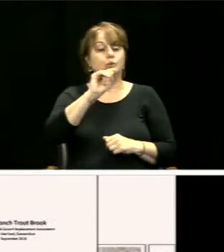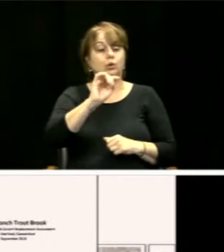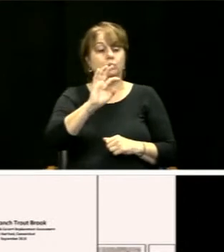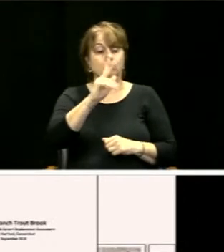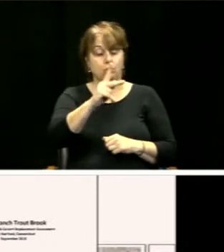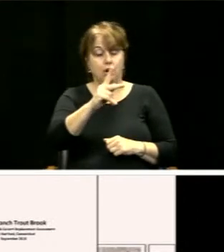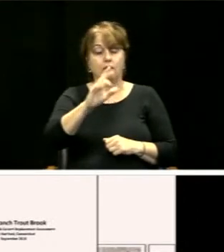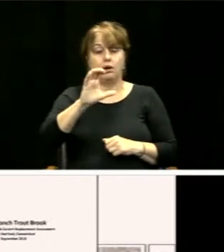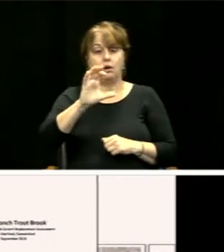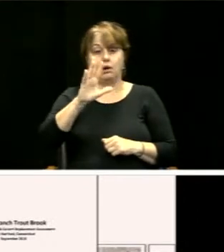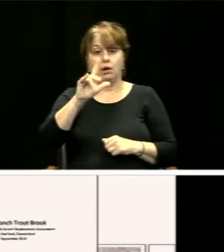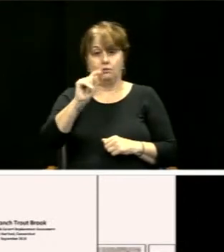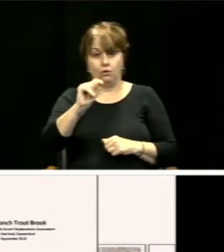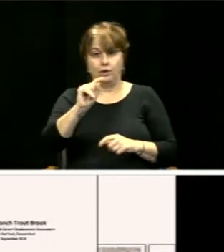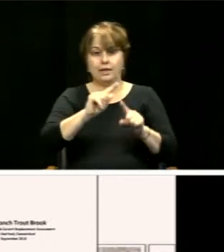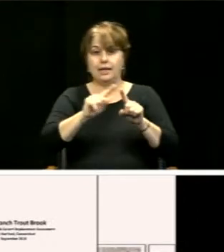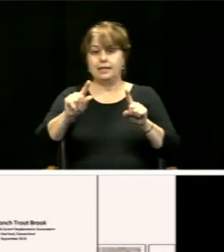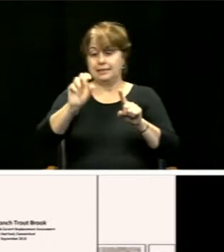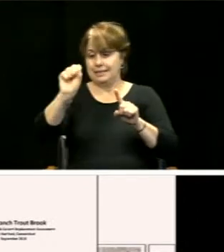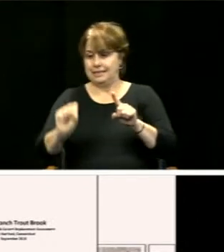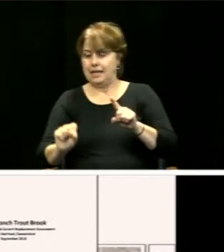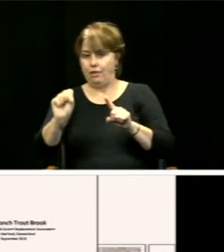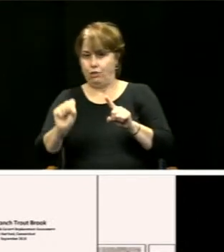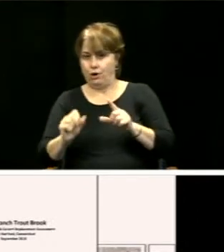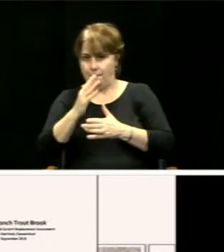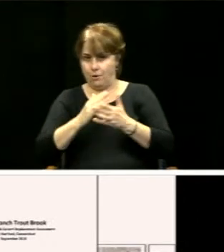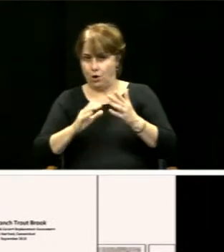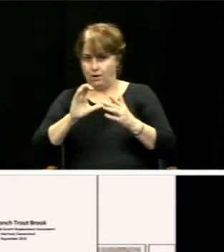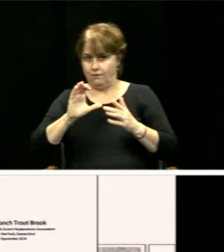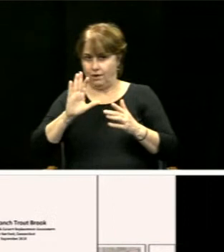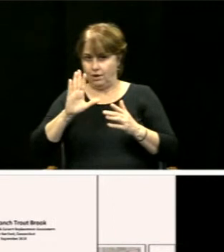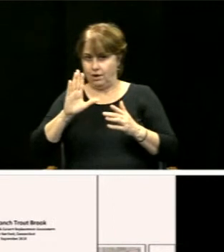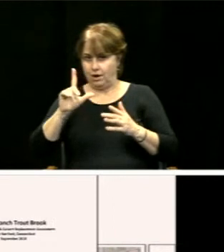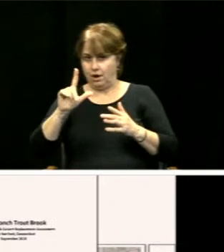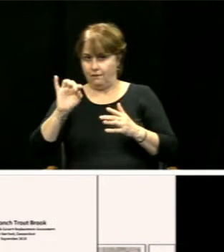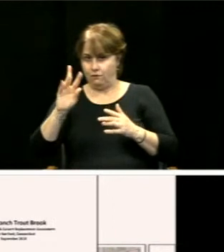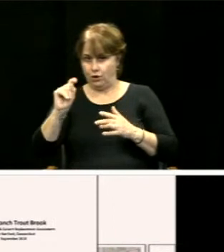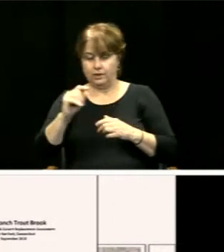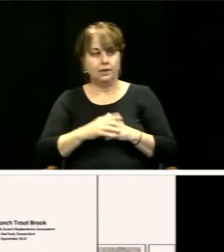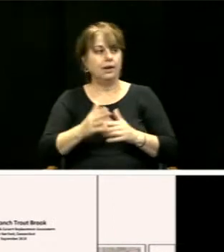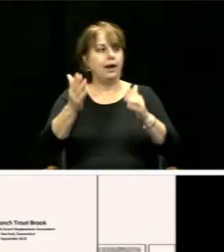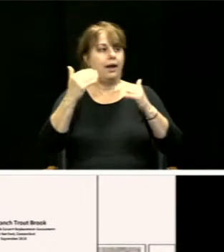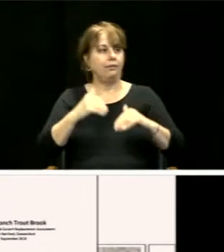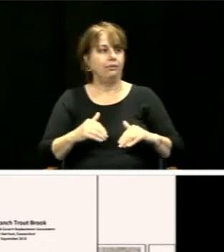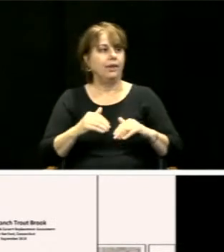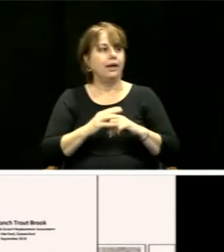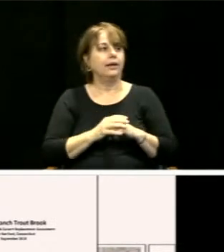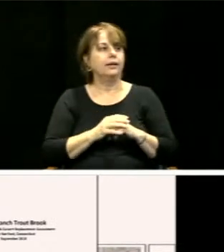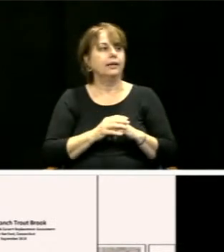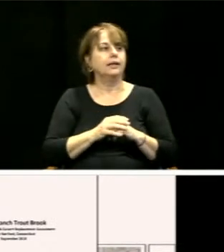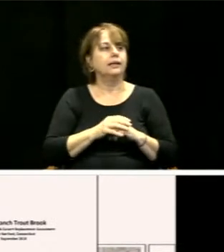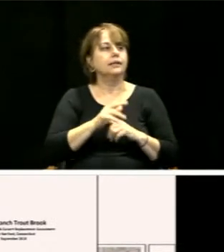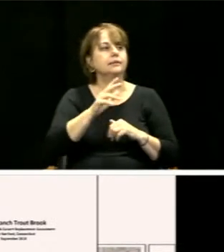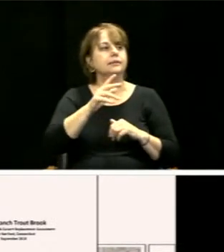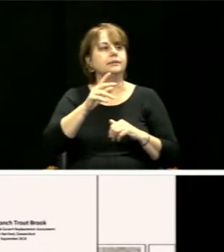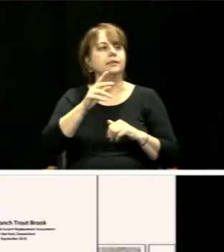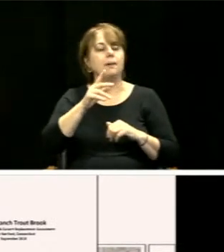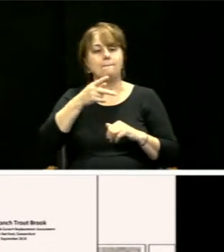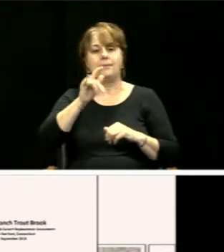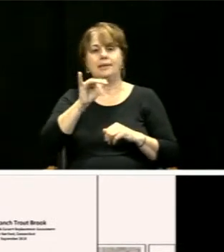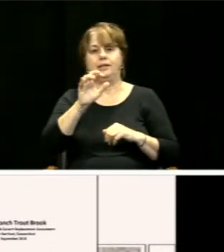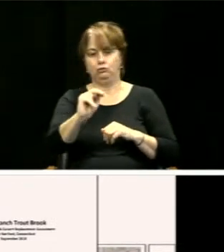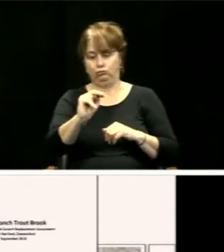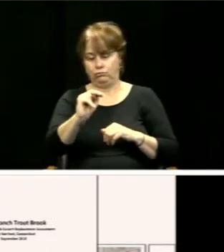culvert is the most southerly culvert. And then the next one is the Yukon pedestrian culvert. And then